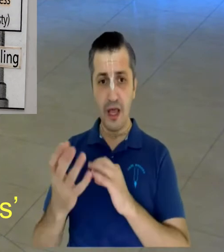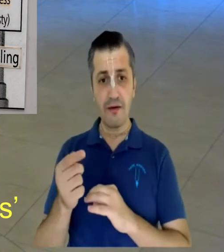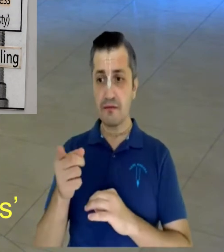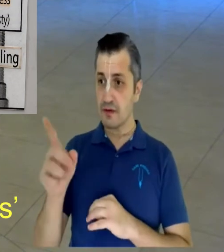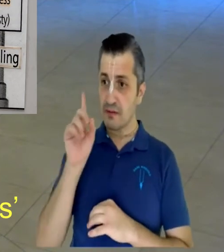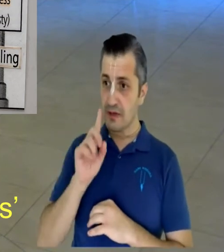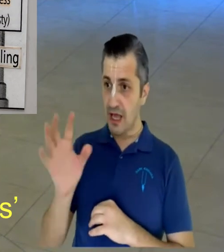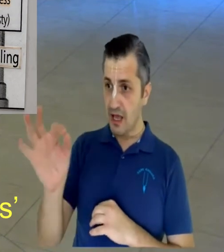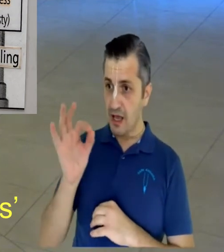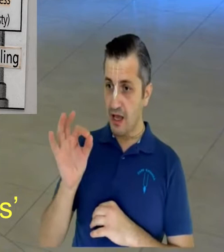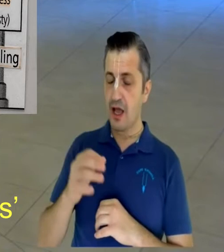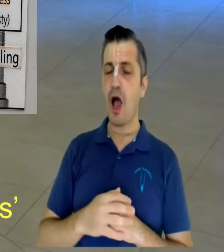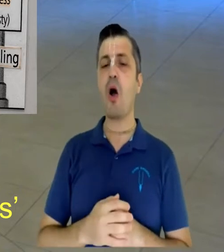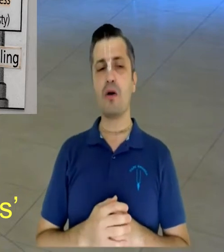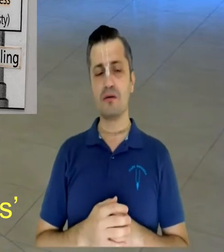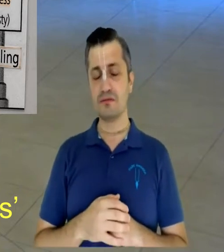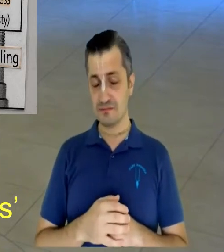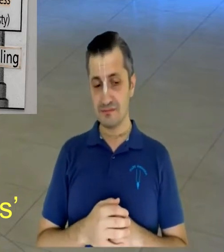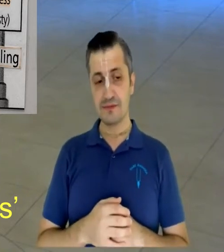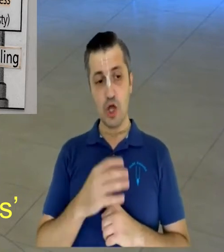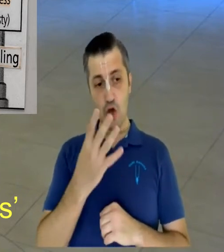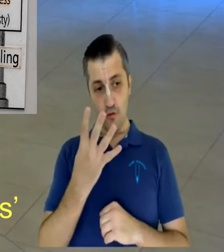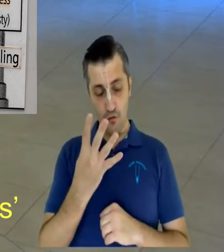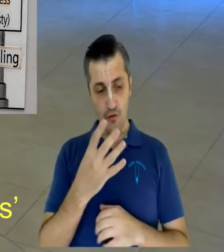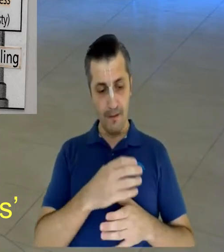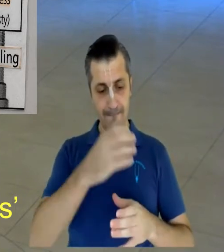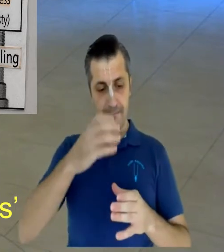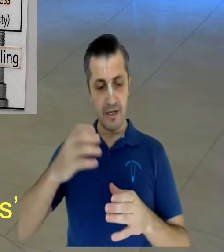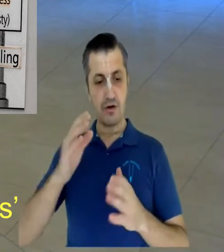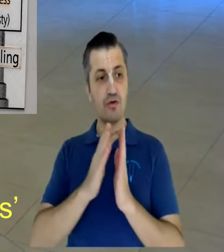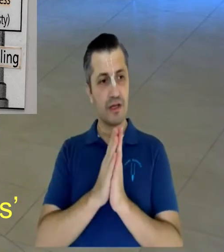The 4 pillars of religion, they are austerity,